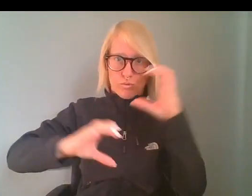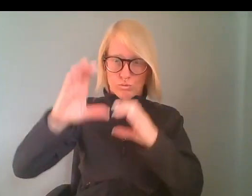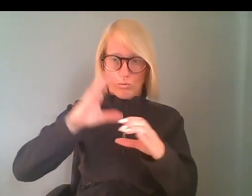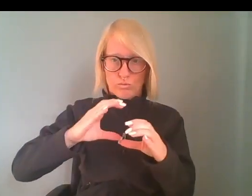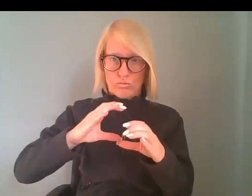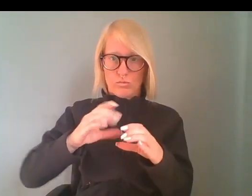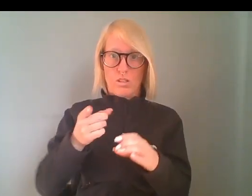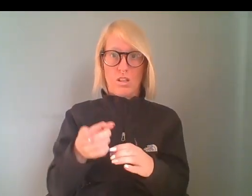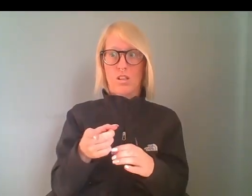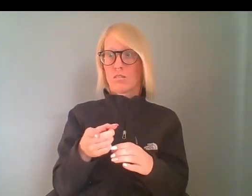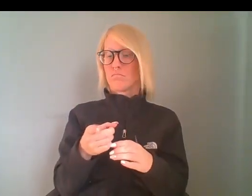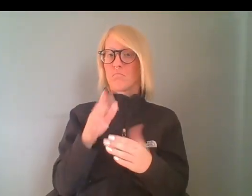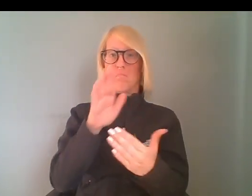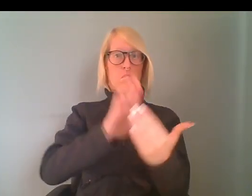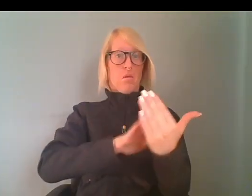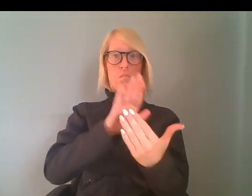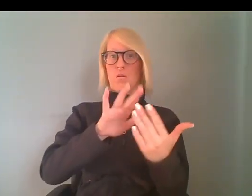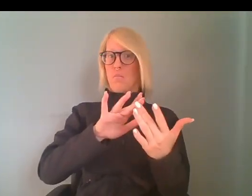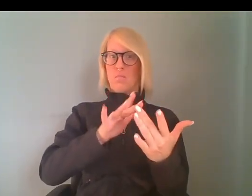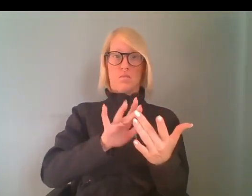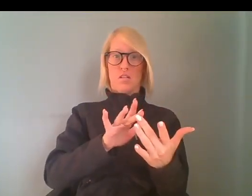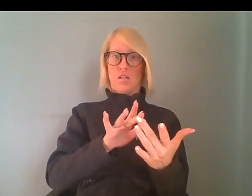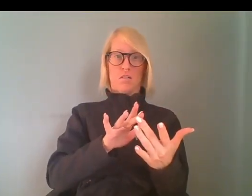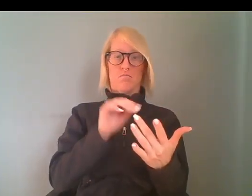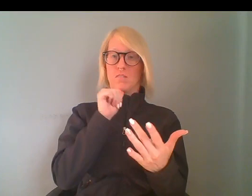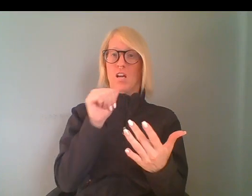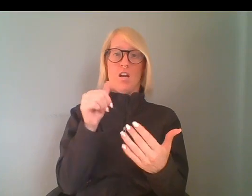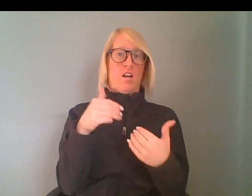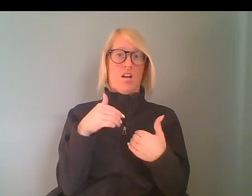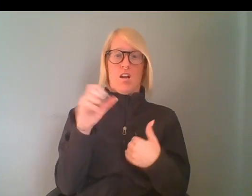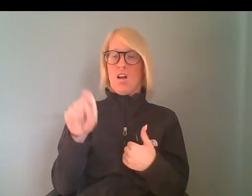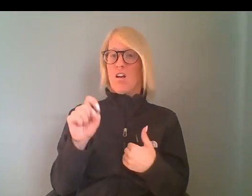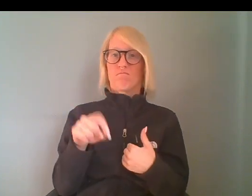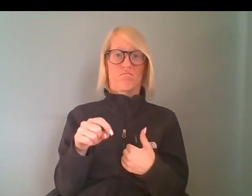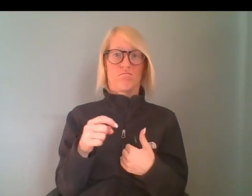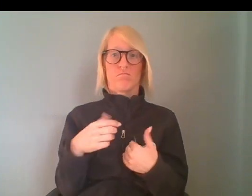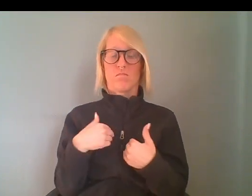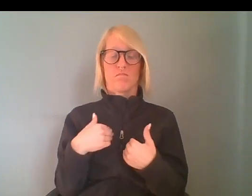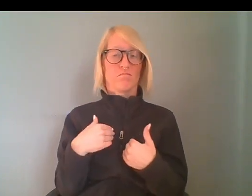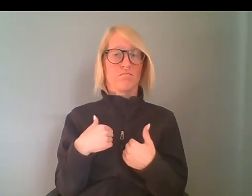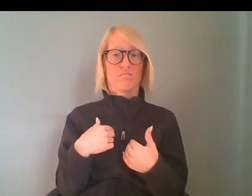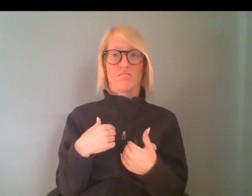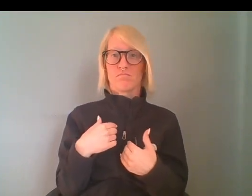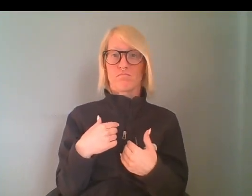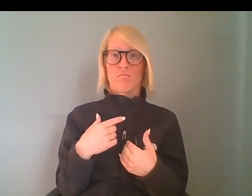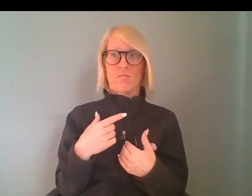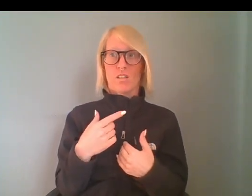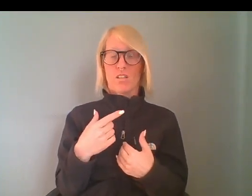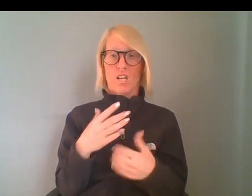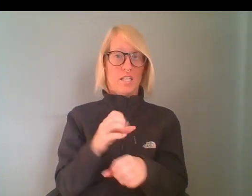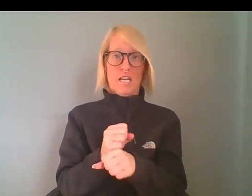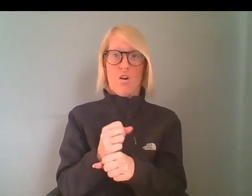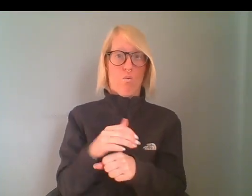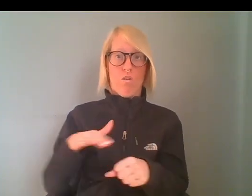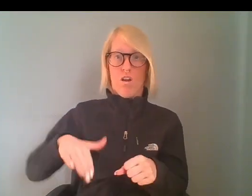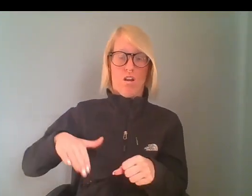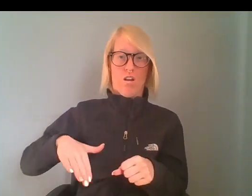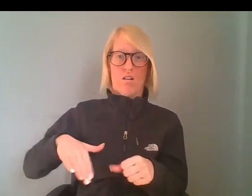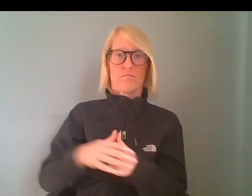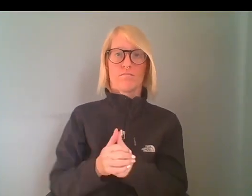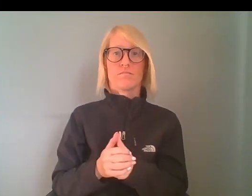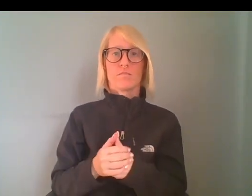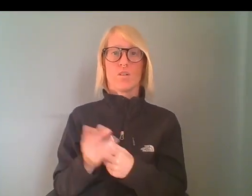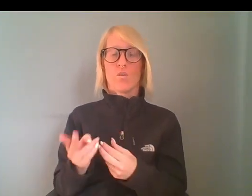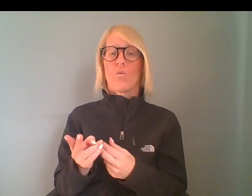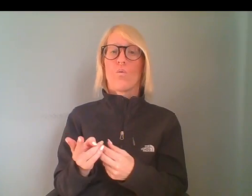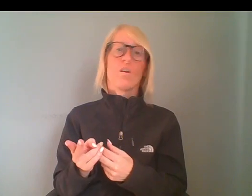you can go to and you can look around. And so here's the example I gave. I want to see what's going on with the word nonprofit. And